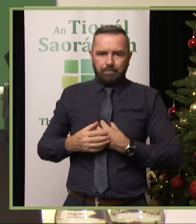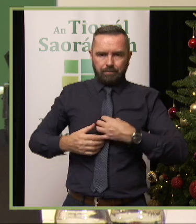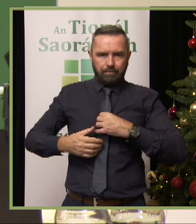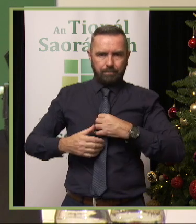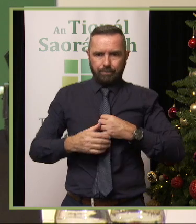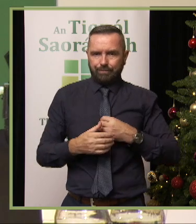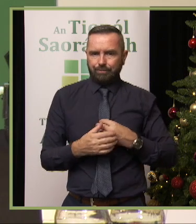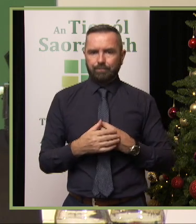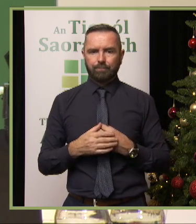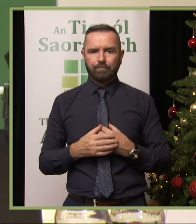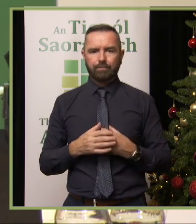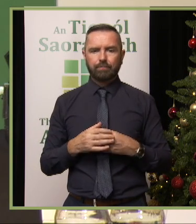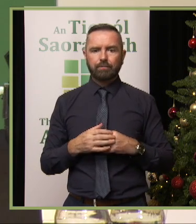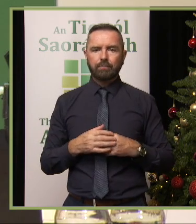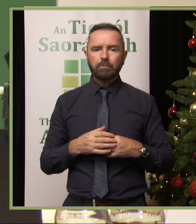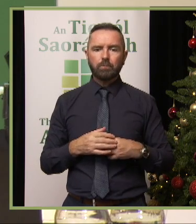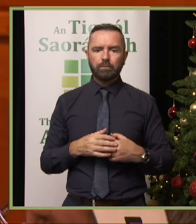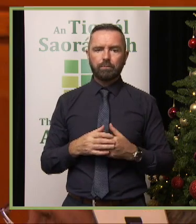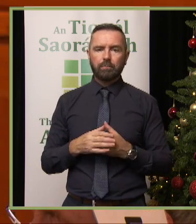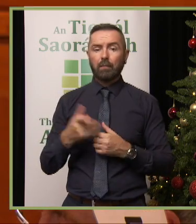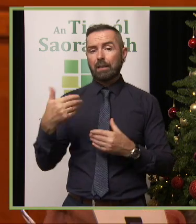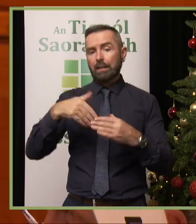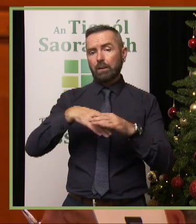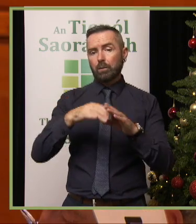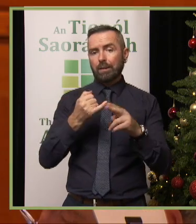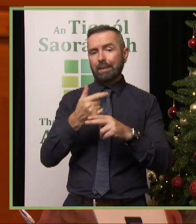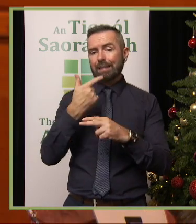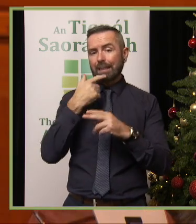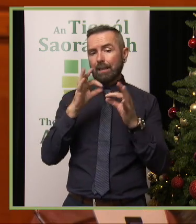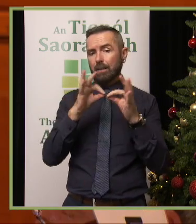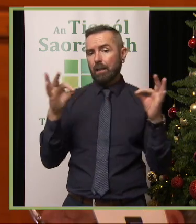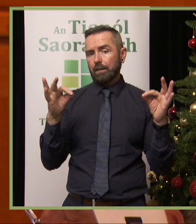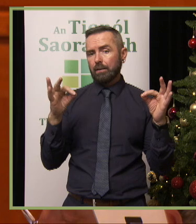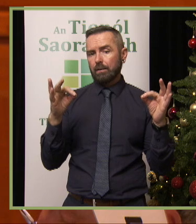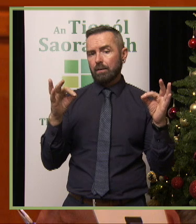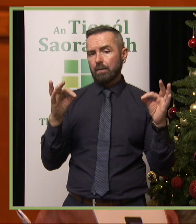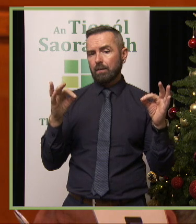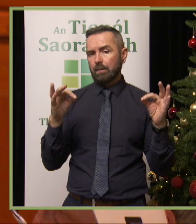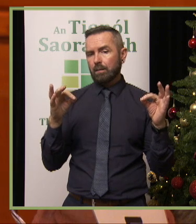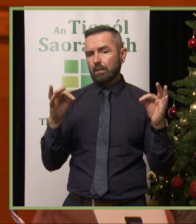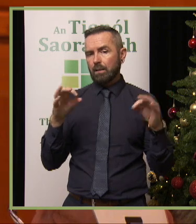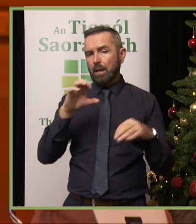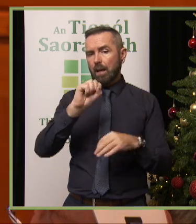So, Paul, is this to include in the second line somewhere?